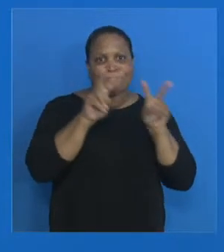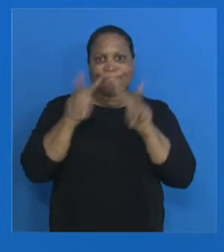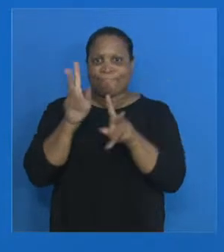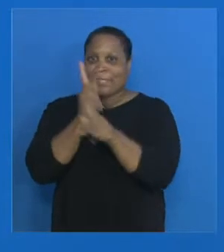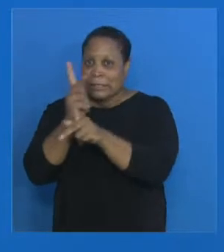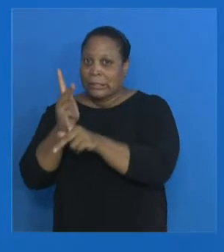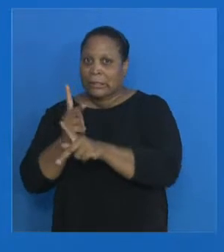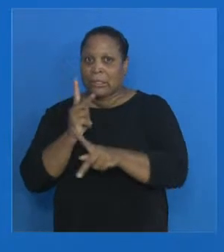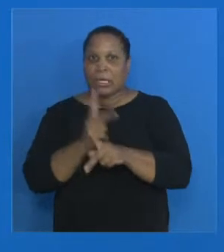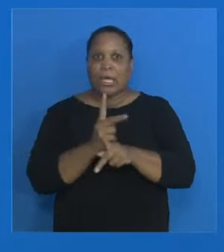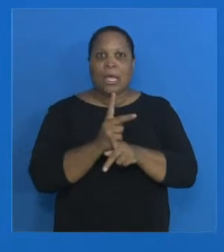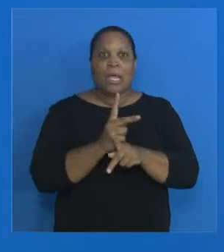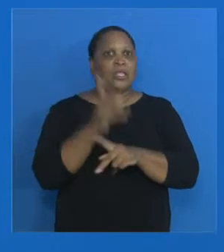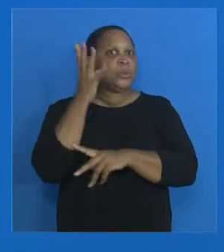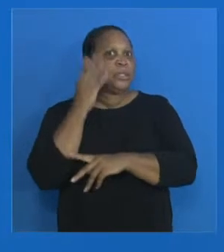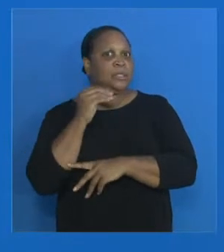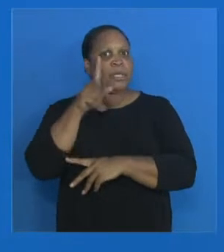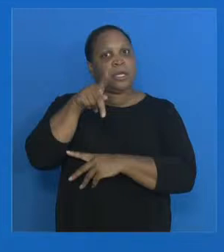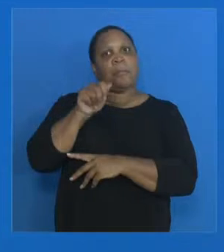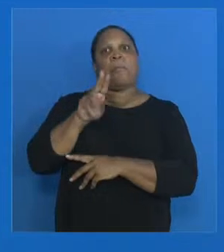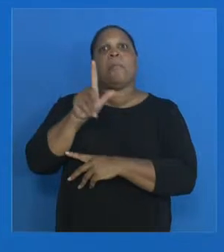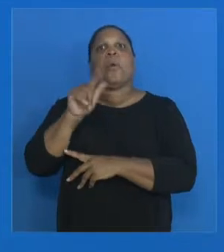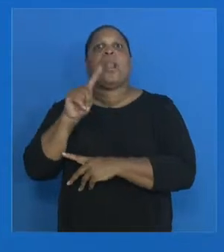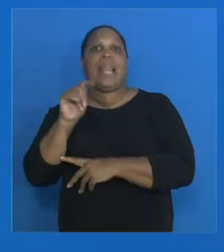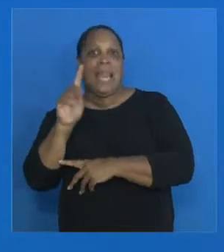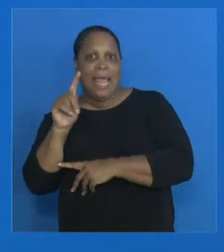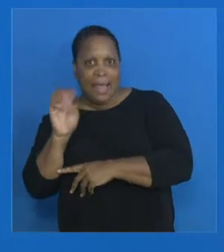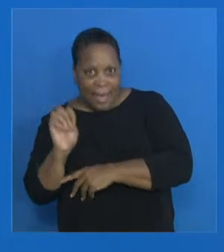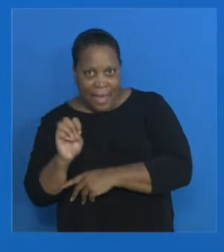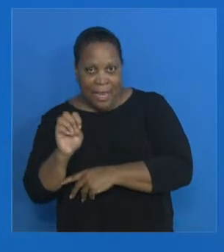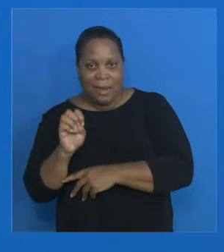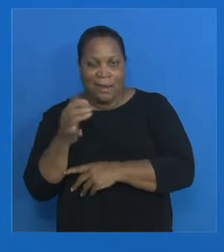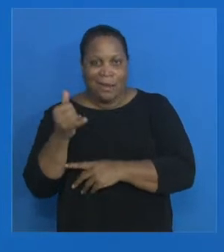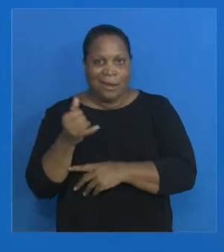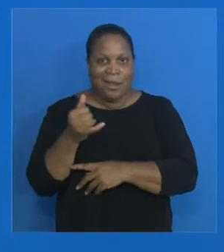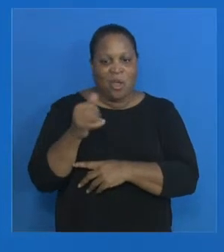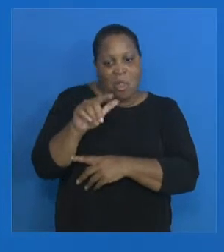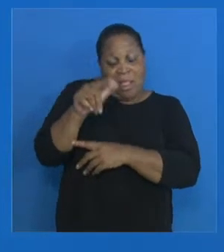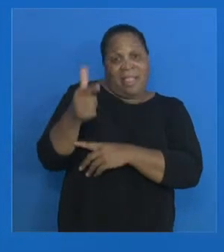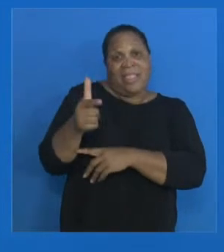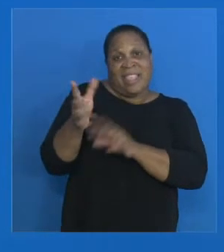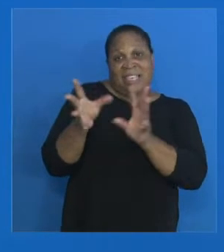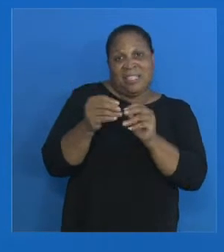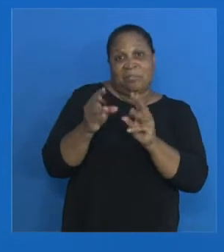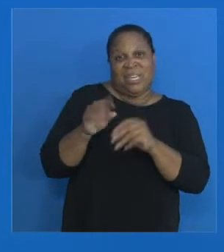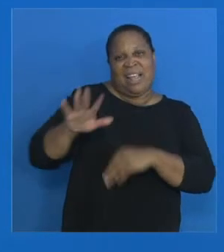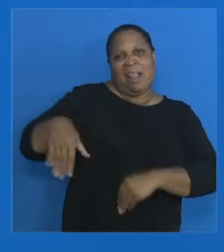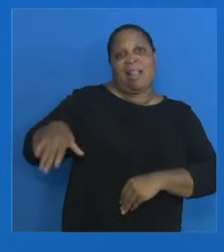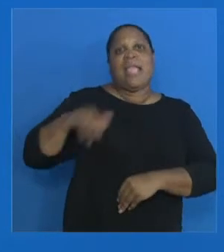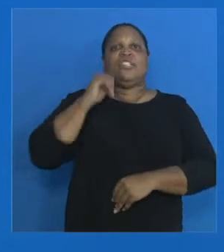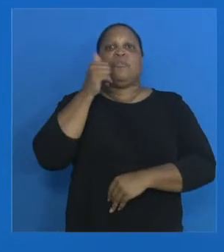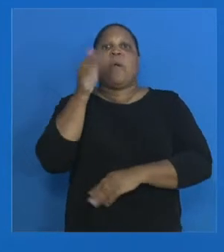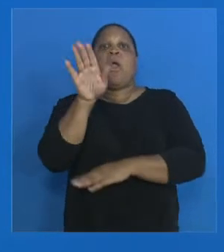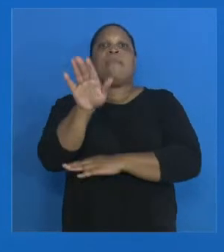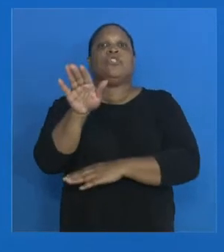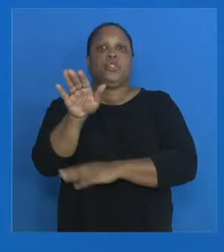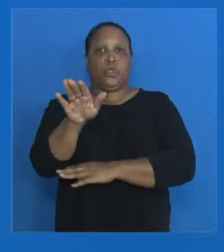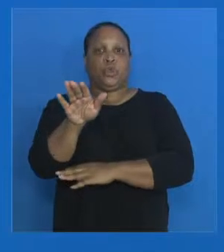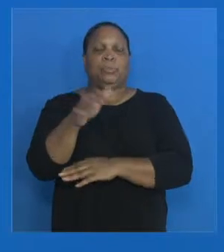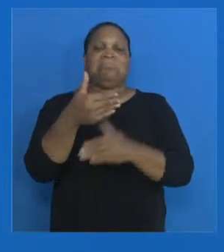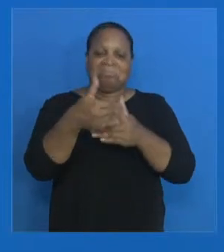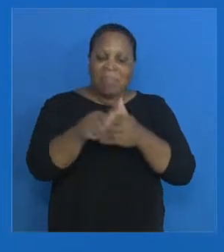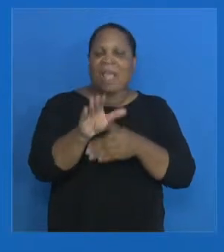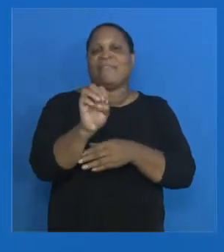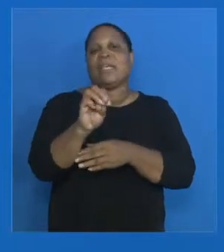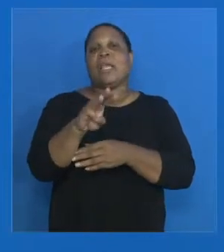weather Paulette. As I indicated to you, we will hold our next briefing late tomorrow afternoon following